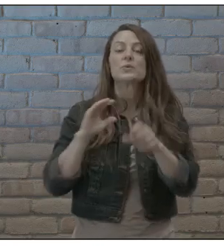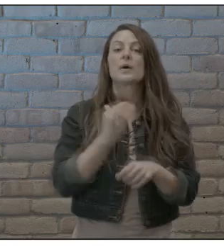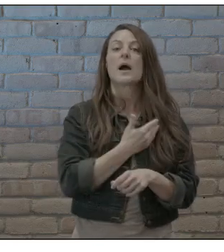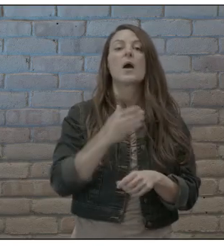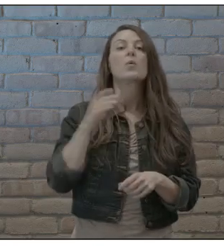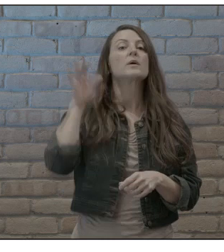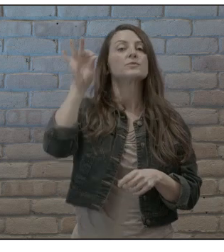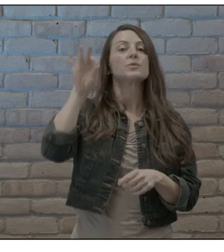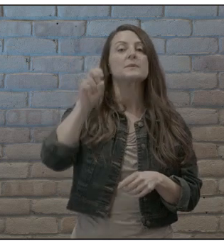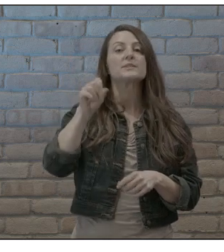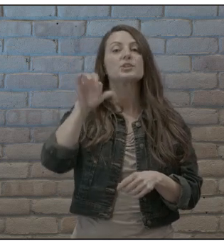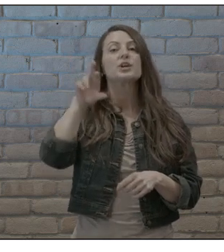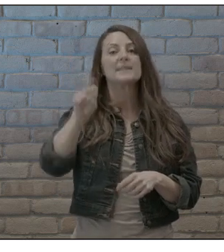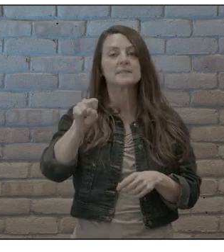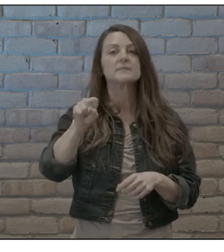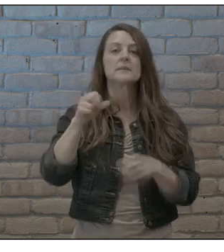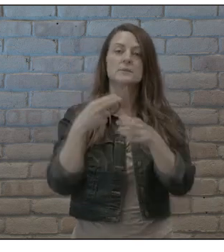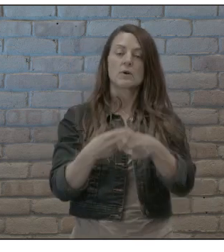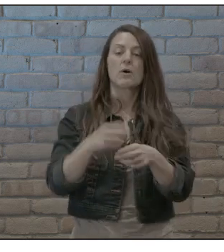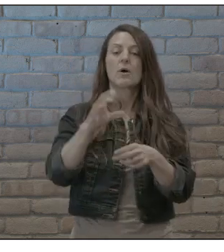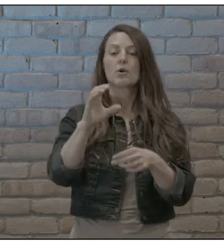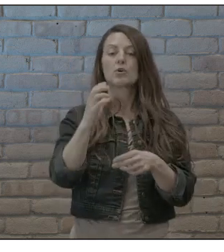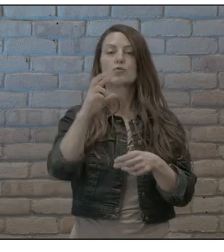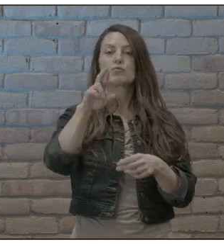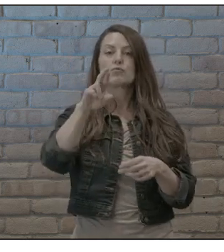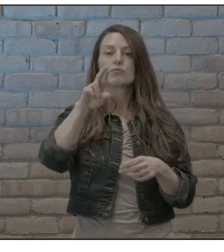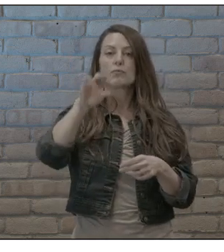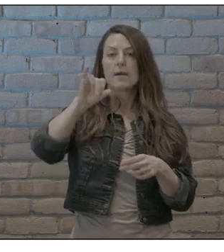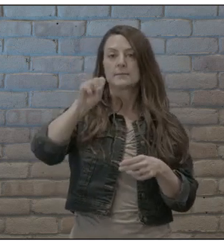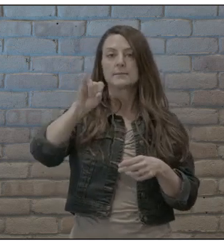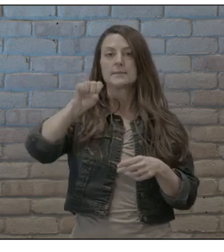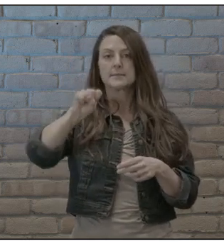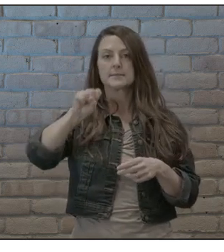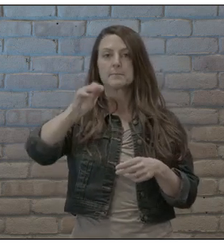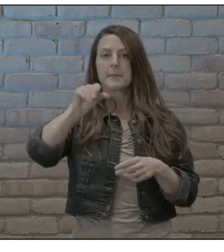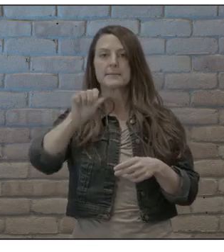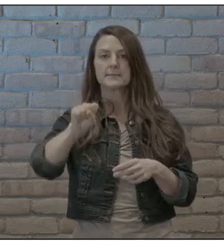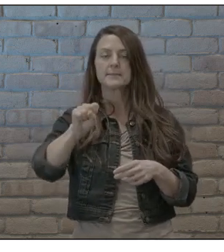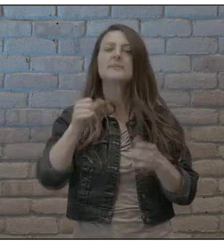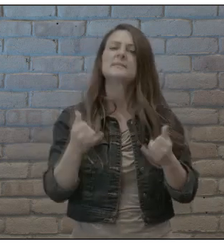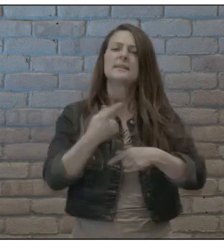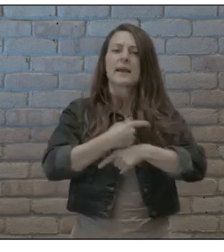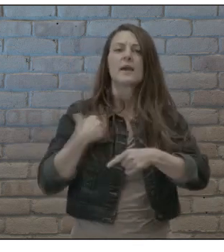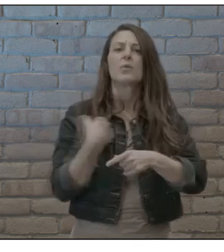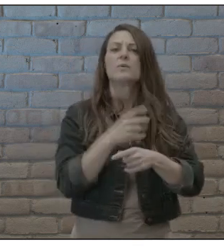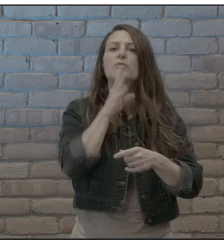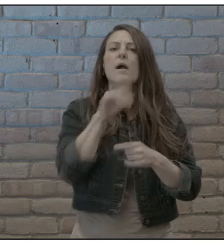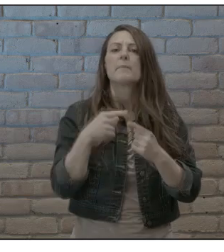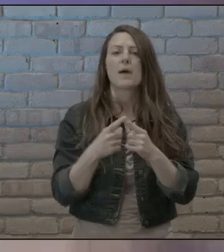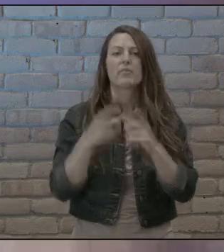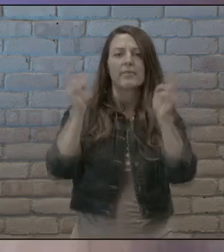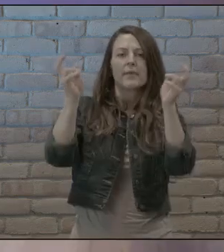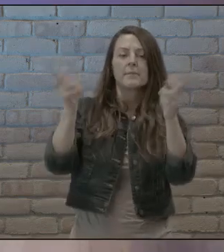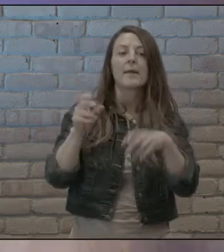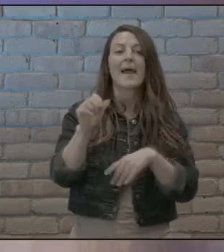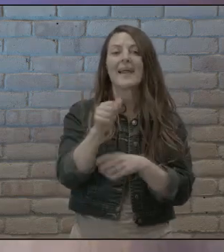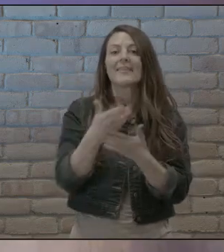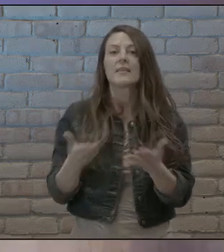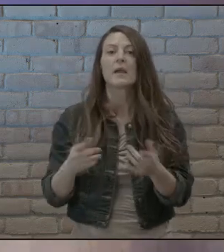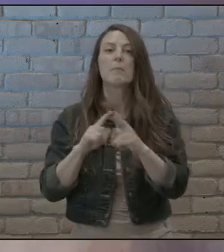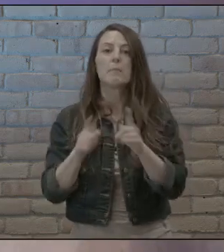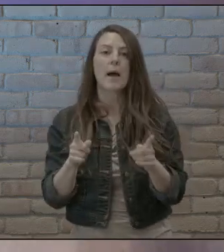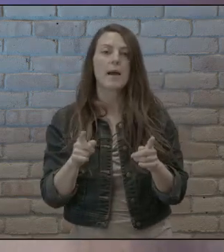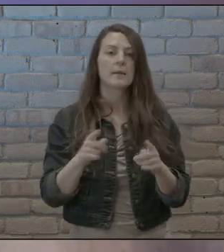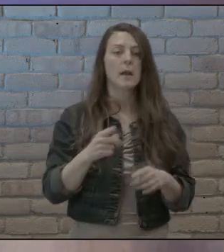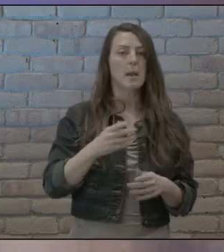during Advent called Christmas. And today we're talking about the theme of anything but Mary, not